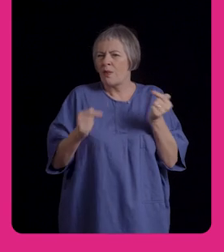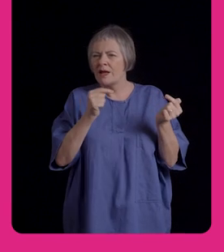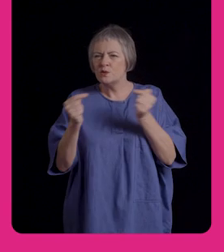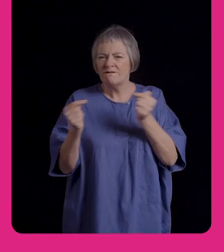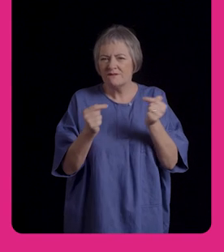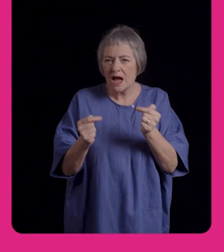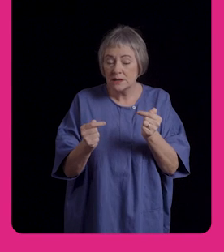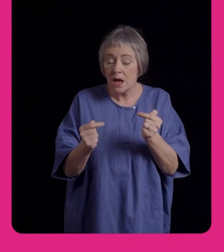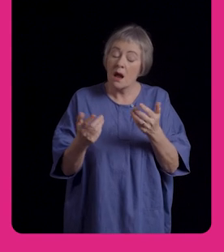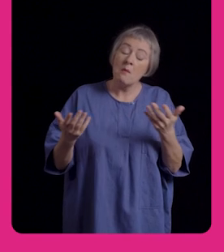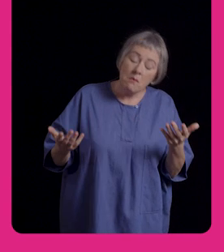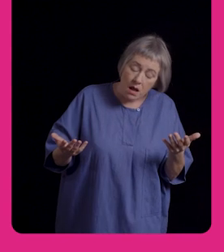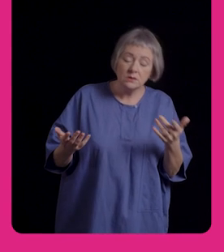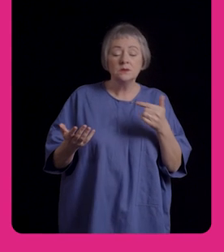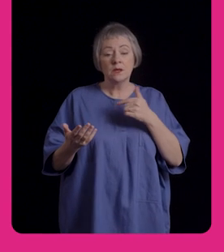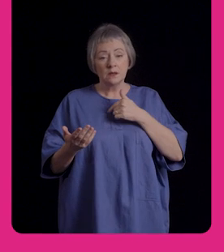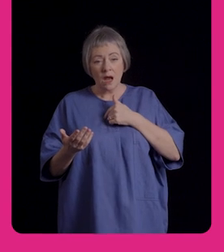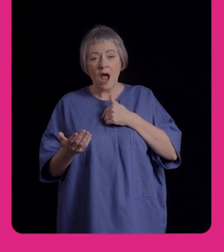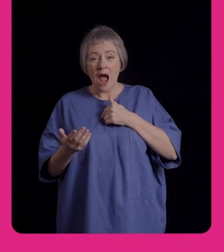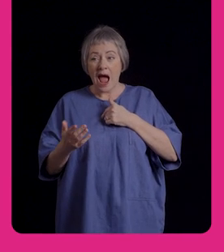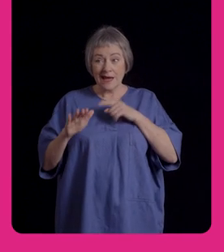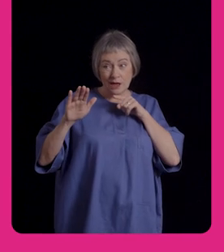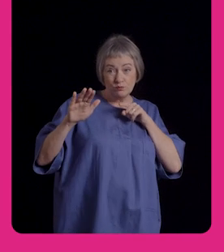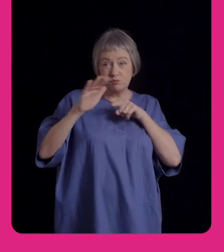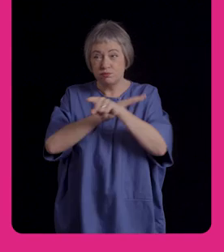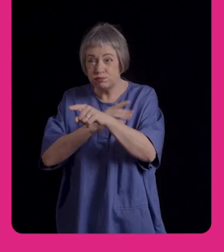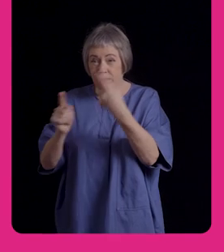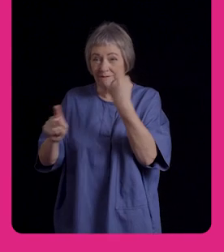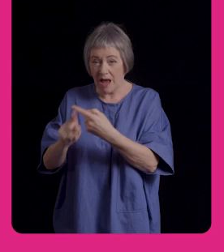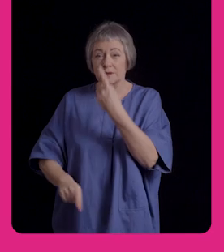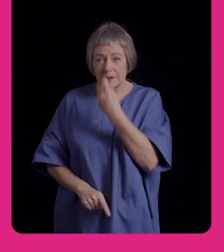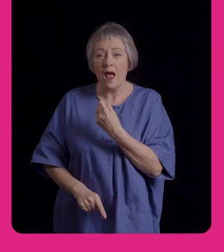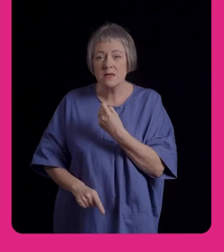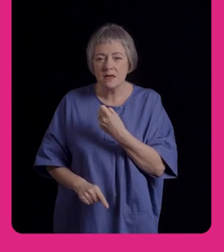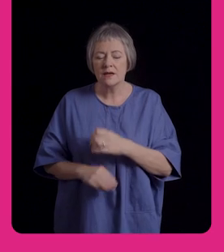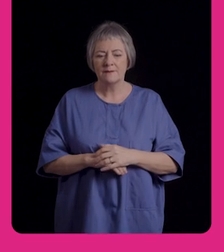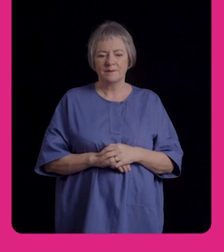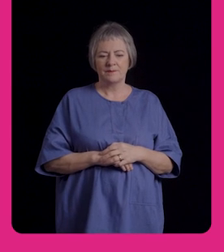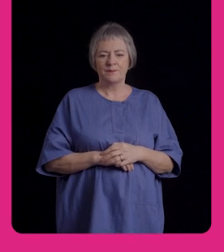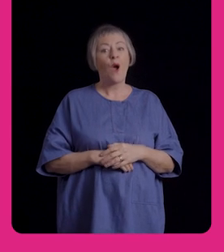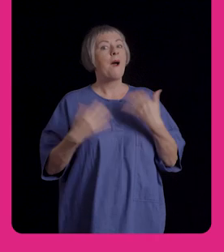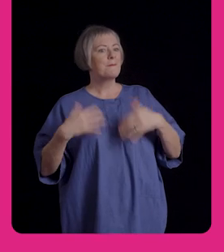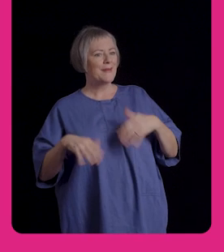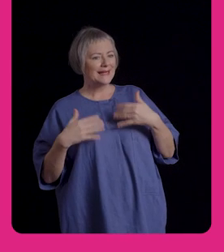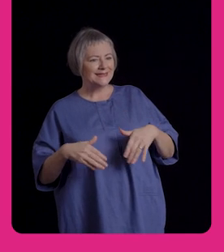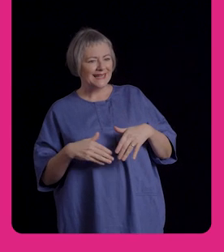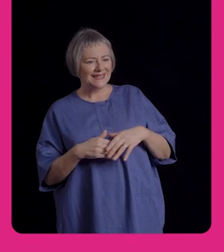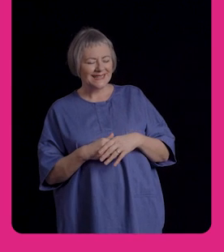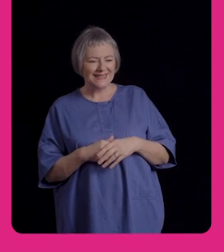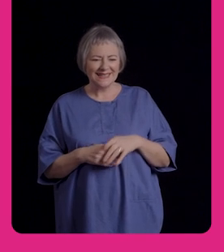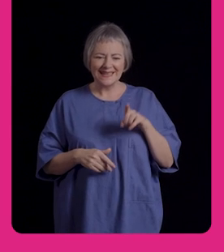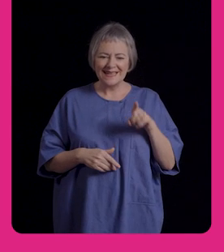fight either. But the other side of that is that I can run away very fast. Okay, amazing. And you're